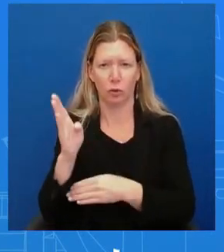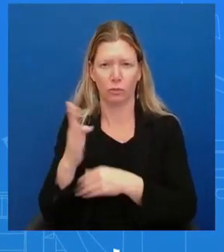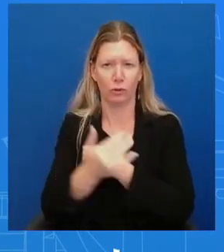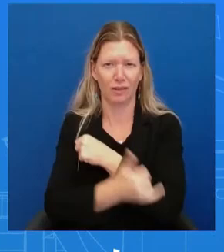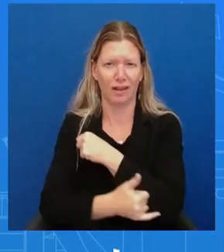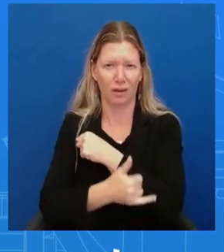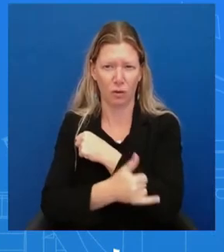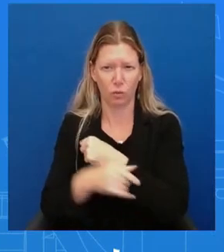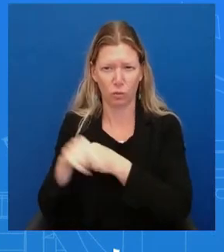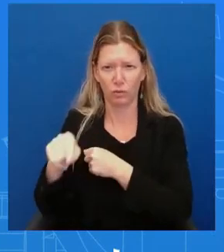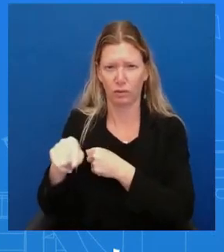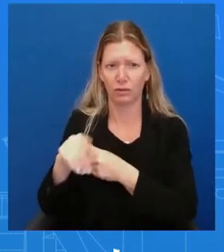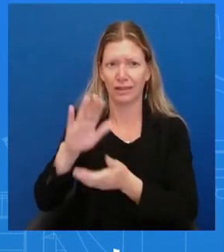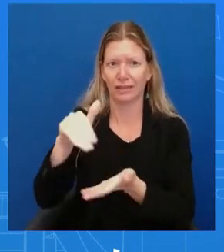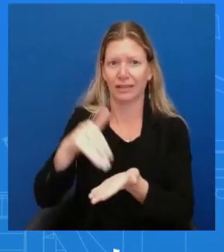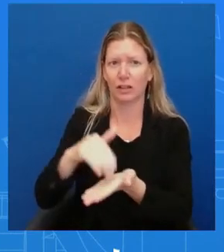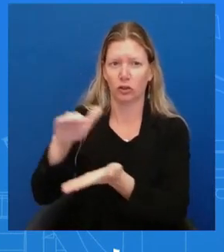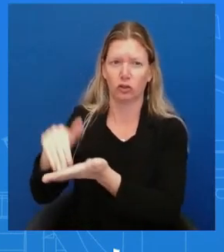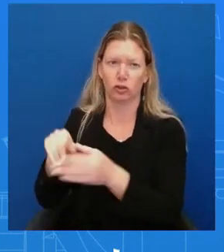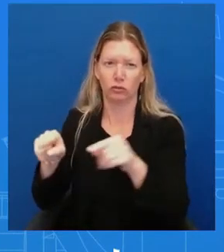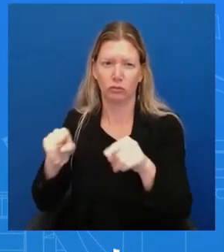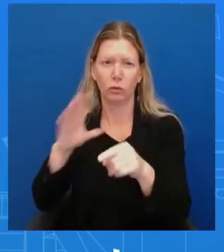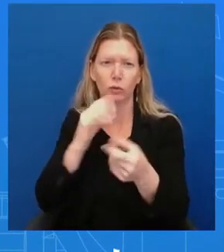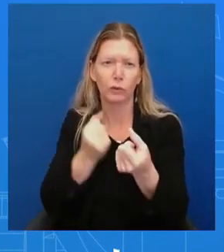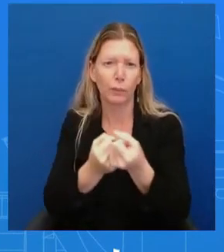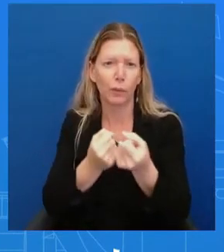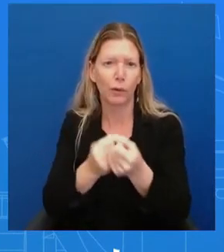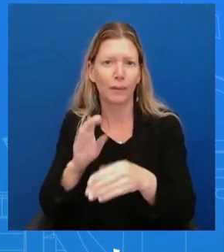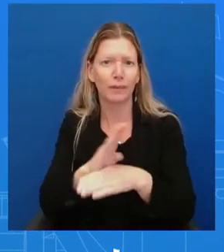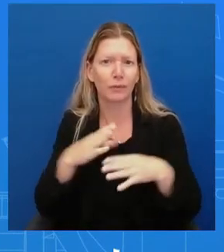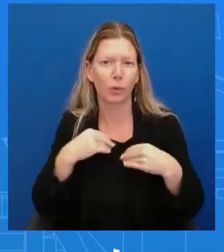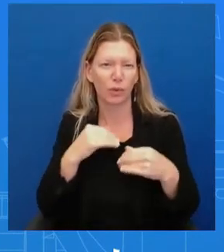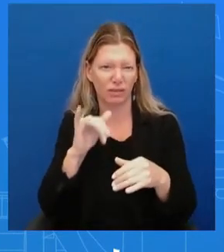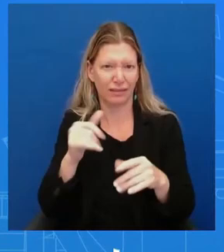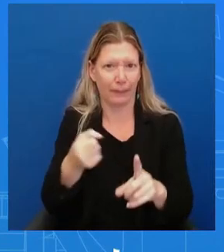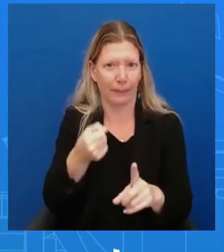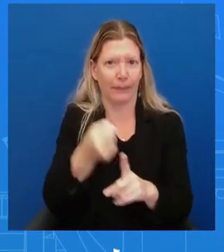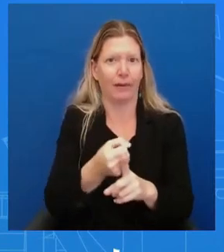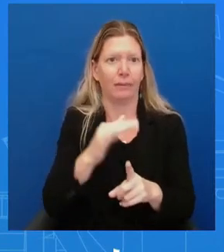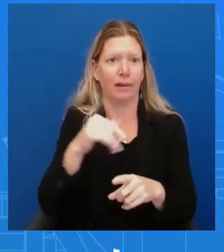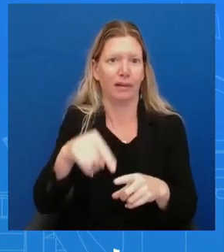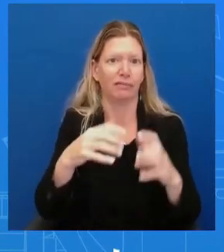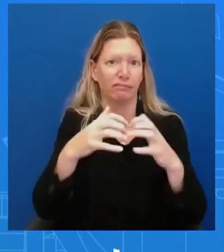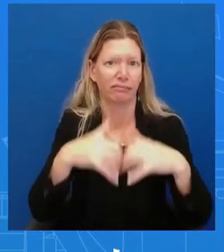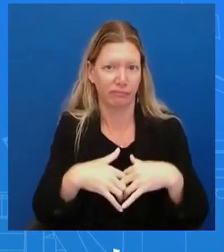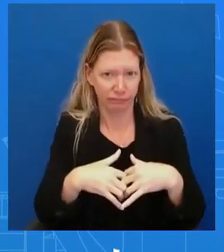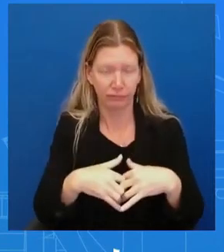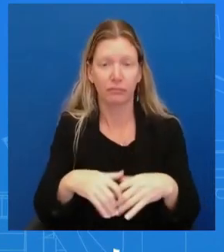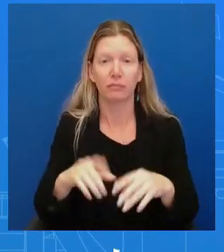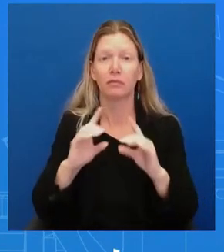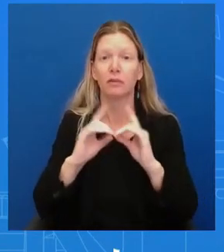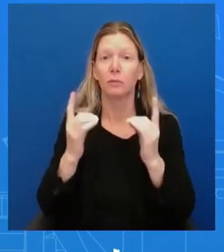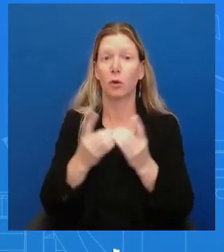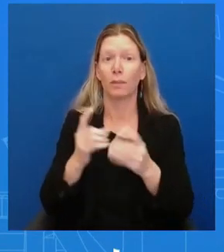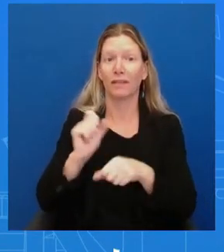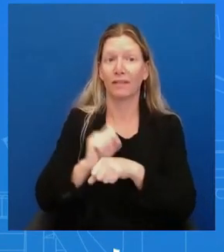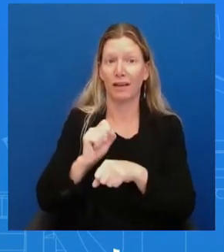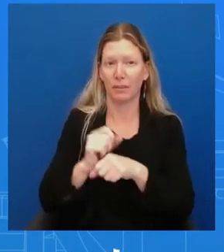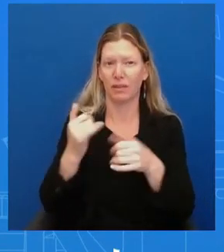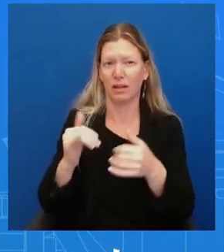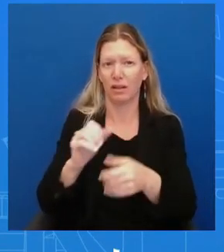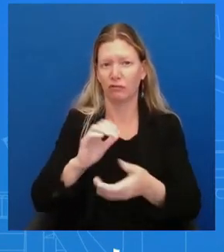loan applications. The Department of Labor is working with local and state officials to determine how to assist workers